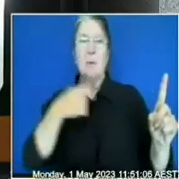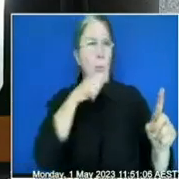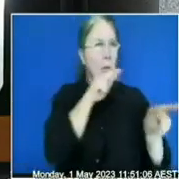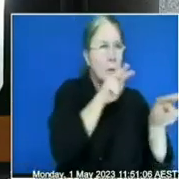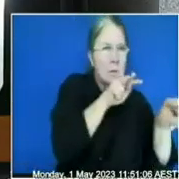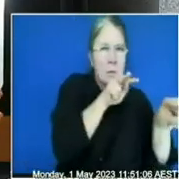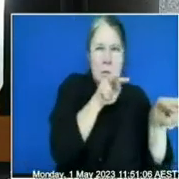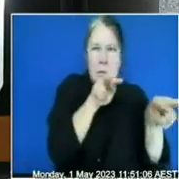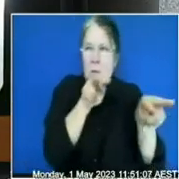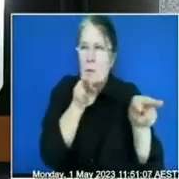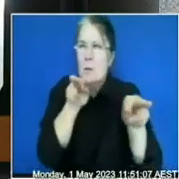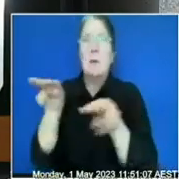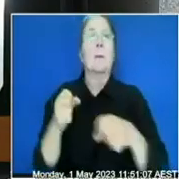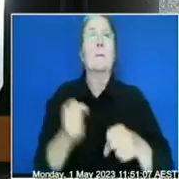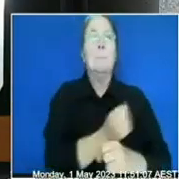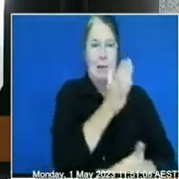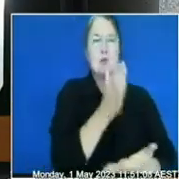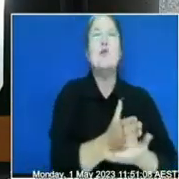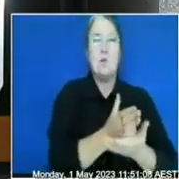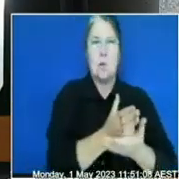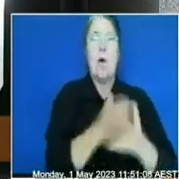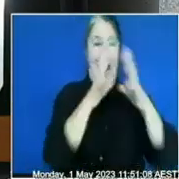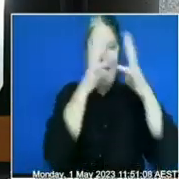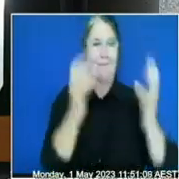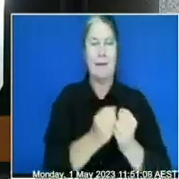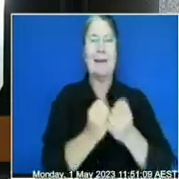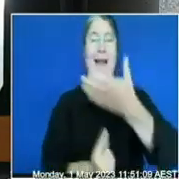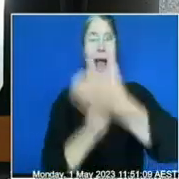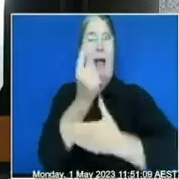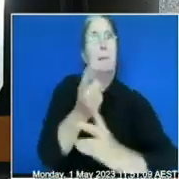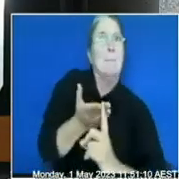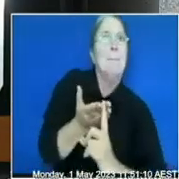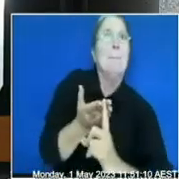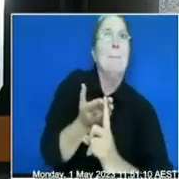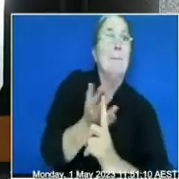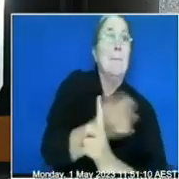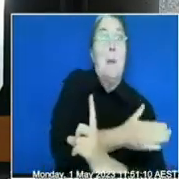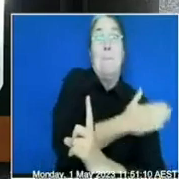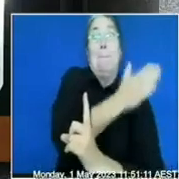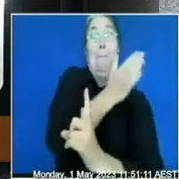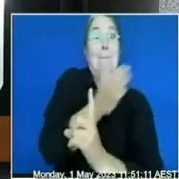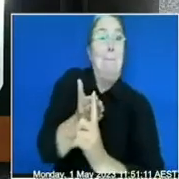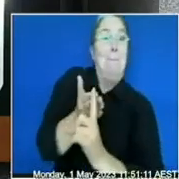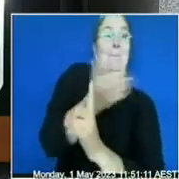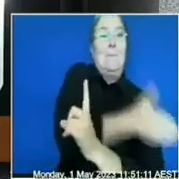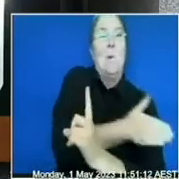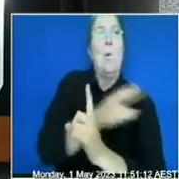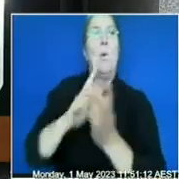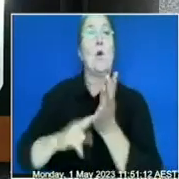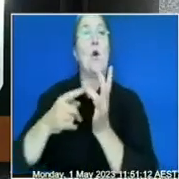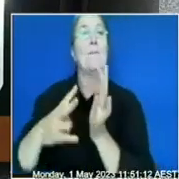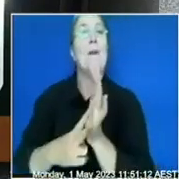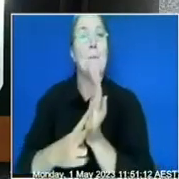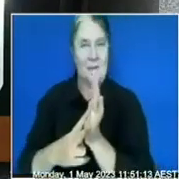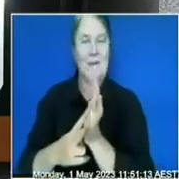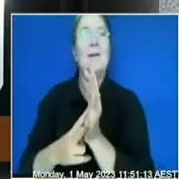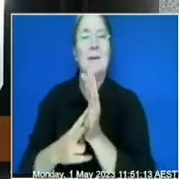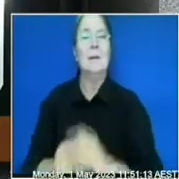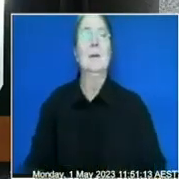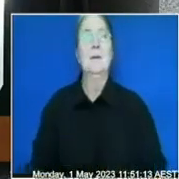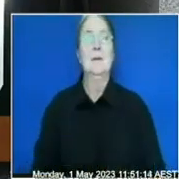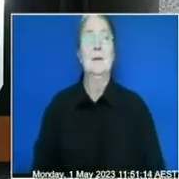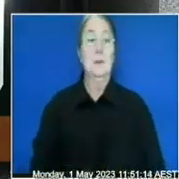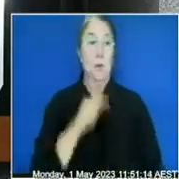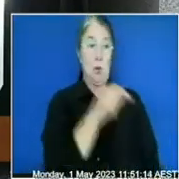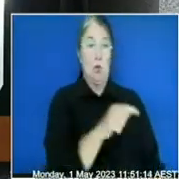moment, the implementation monitoring and oversight group, the members have been contacted, and so that's very close to stand up. We're just working on the differentiation of the role